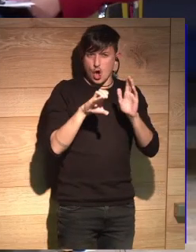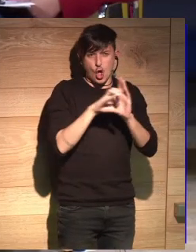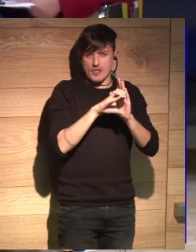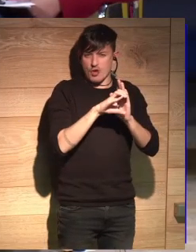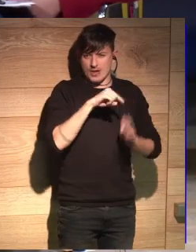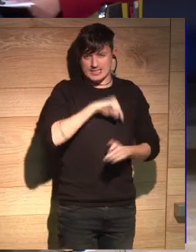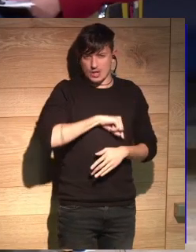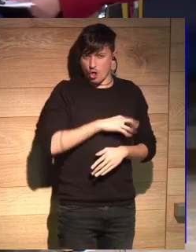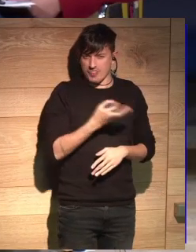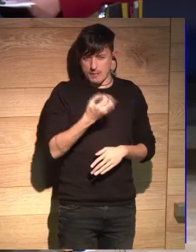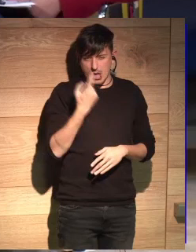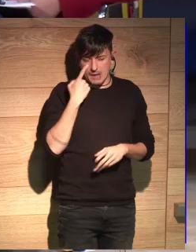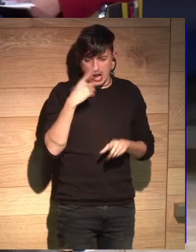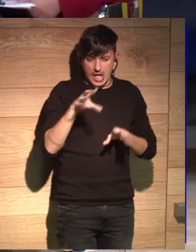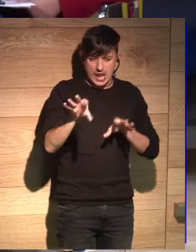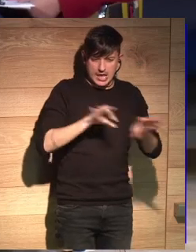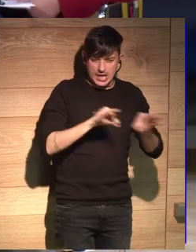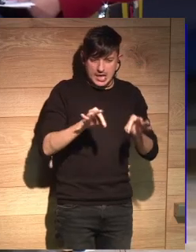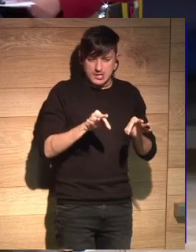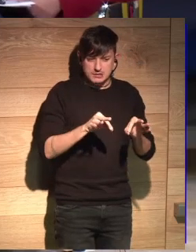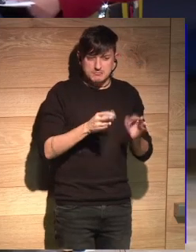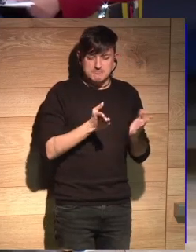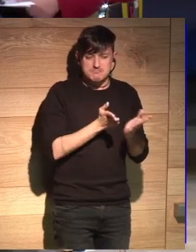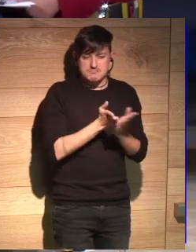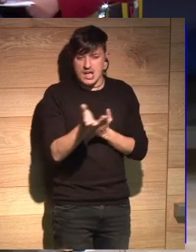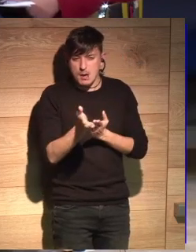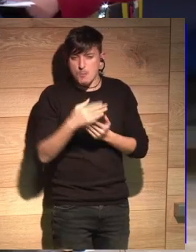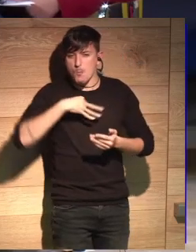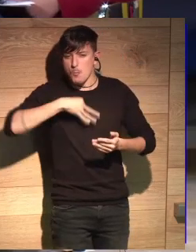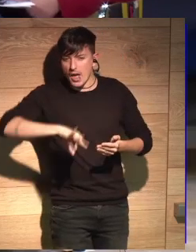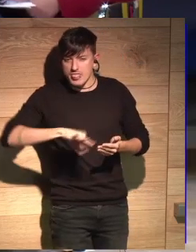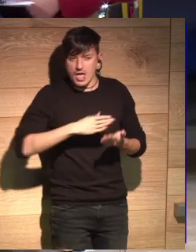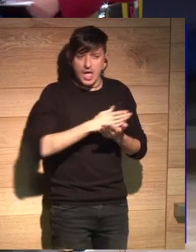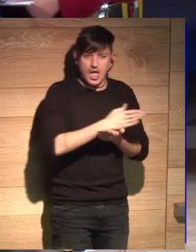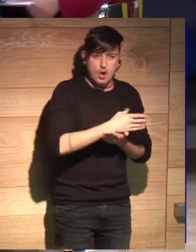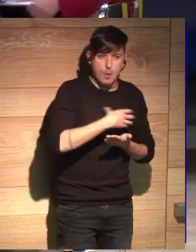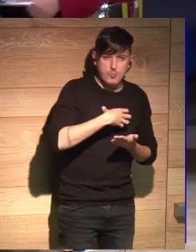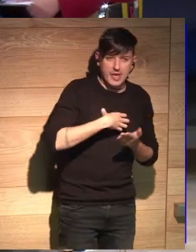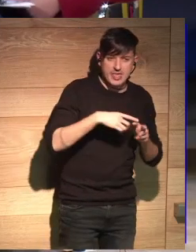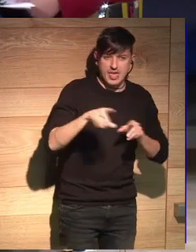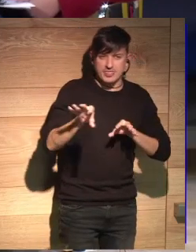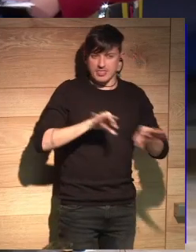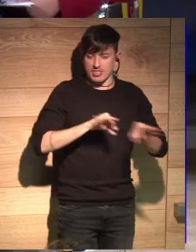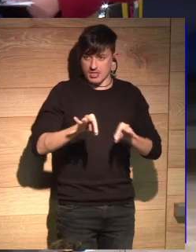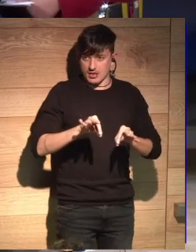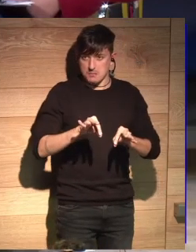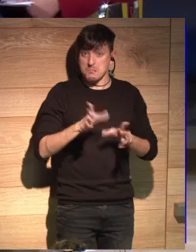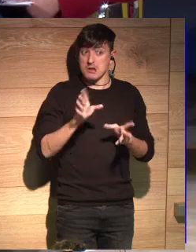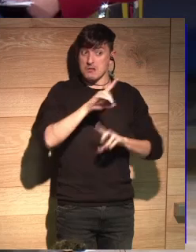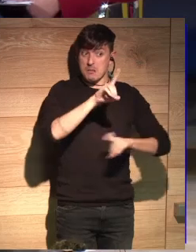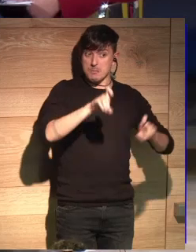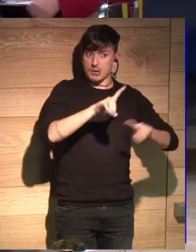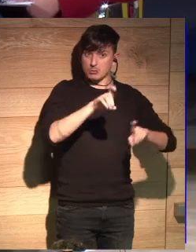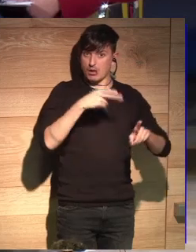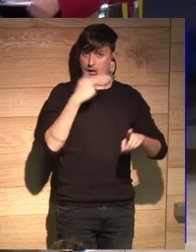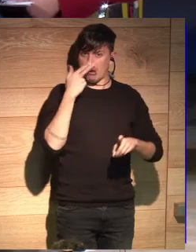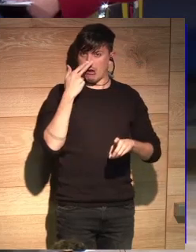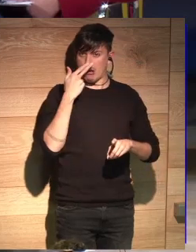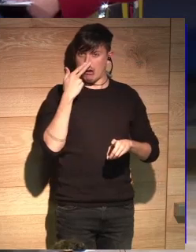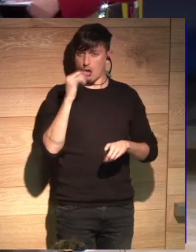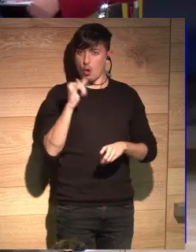an ethical code to clarify what you can and cannot do, as it was for the technologies throughout their development. But I think quite interesting,